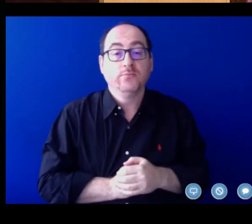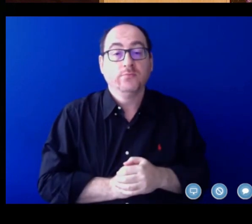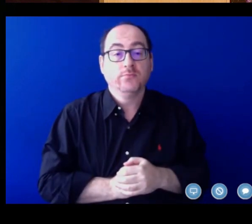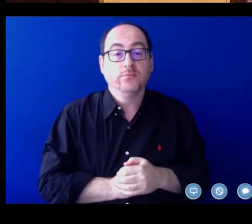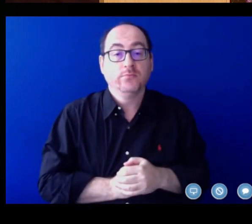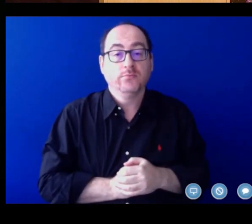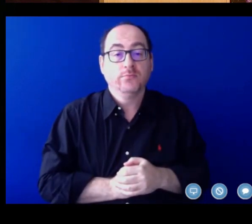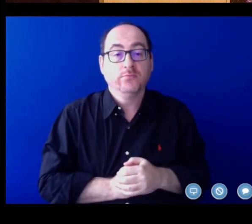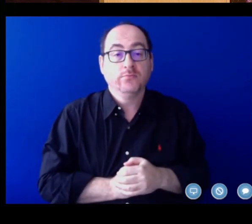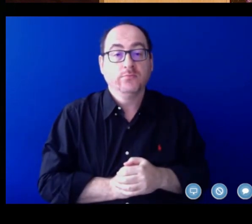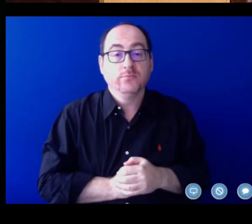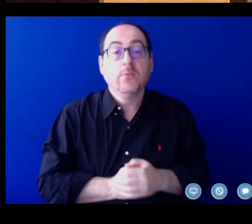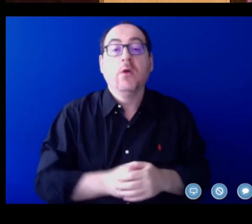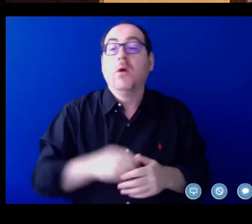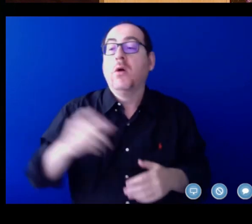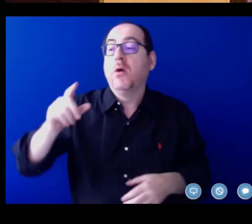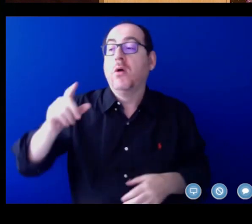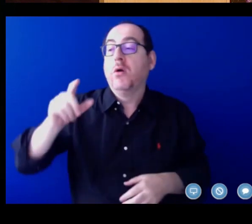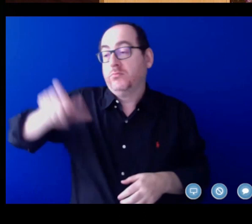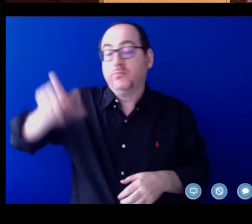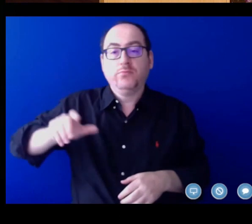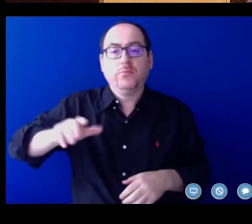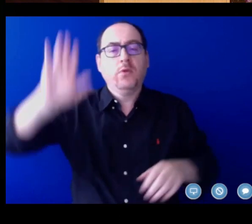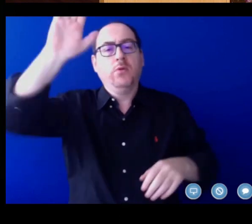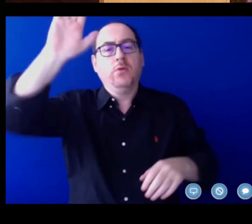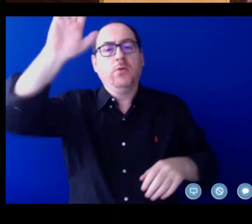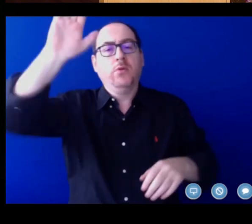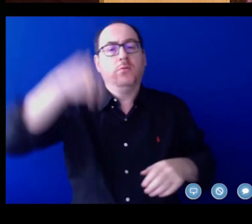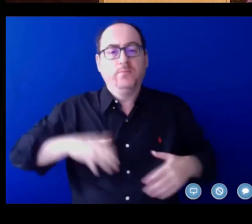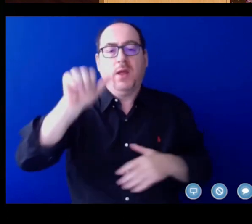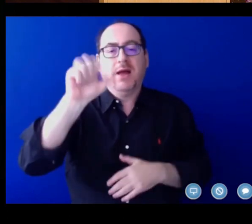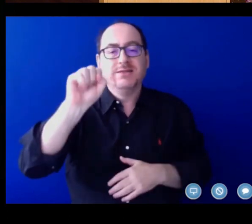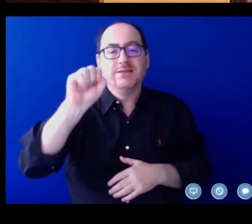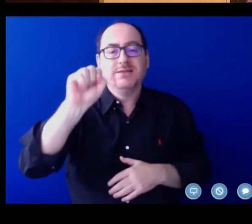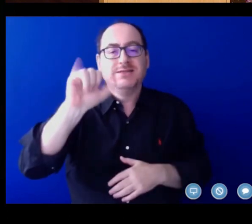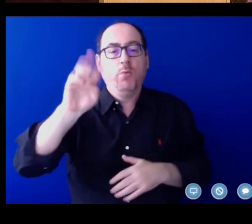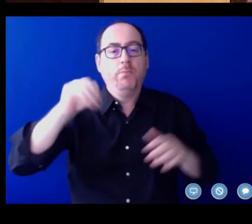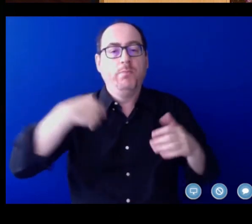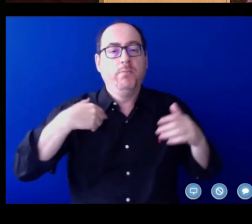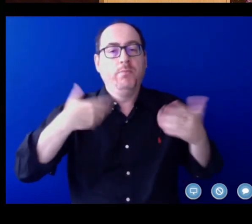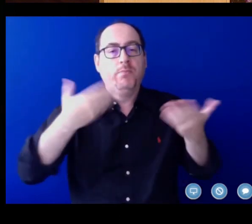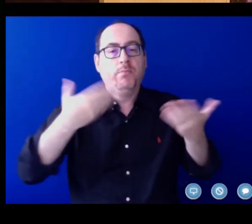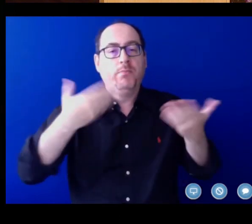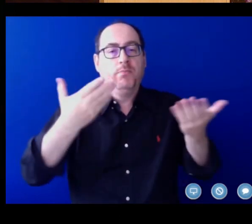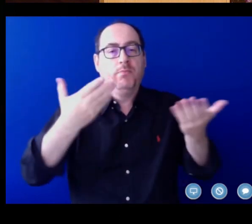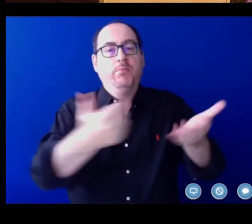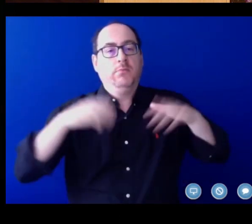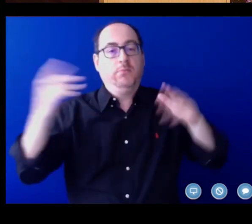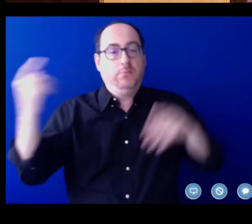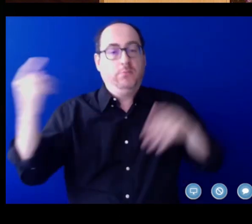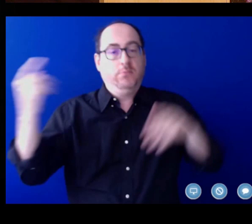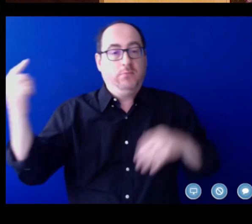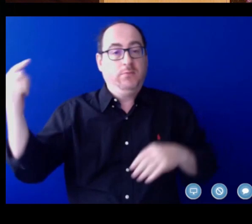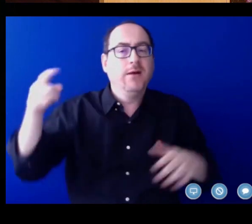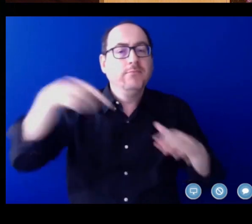refugee protection and is awaiting a decision. So many asylum seekers are also refugees, but they haven't yet been assessed to